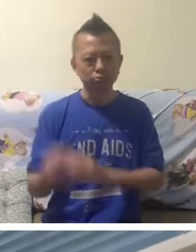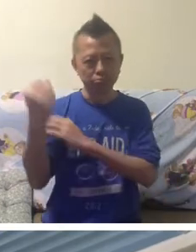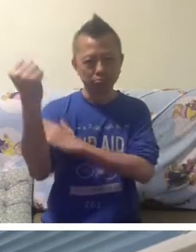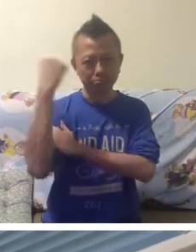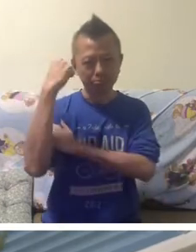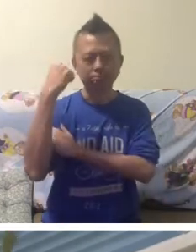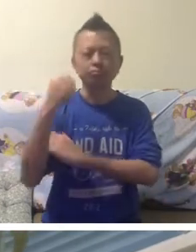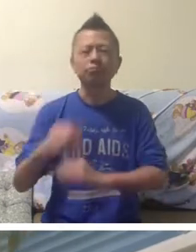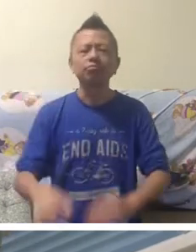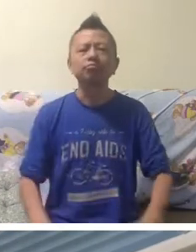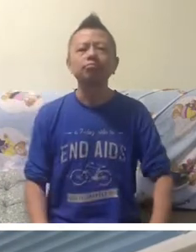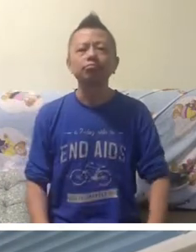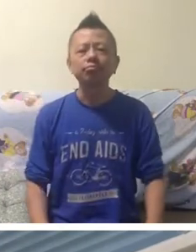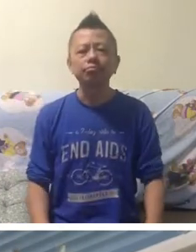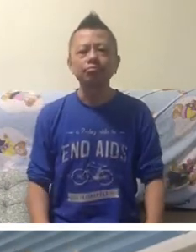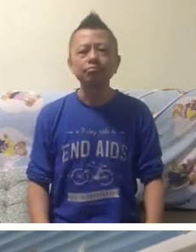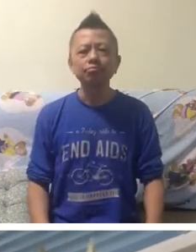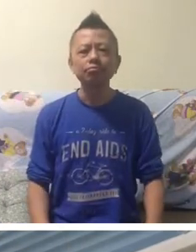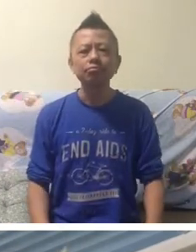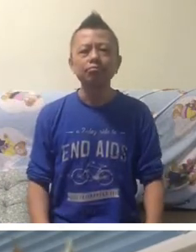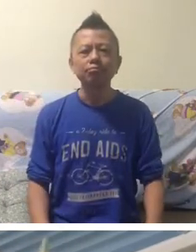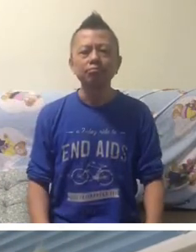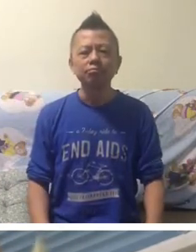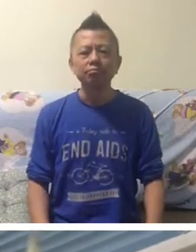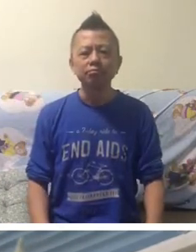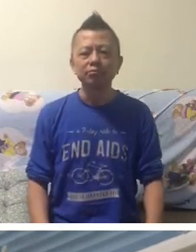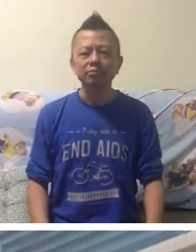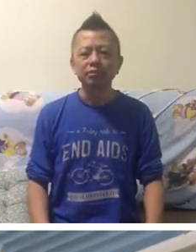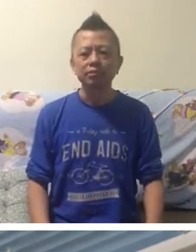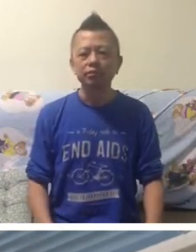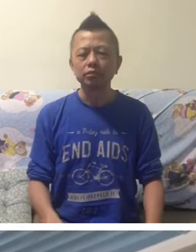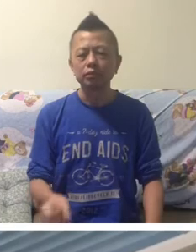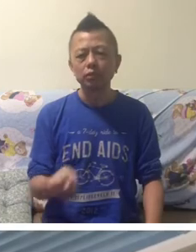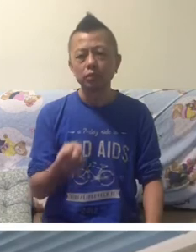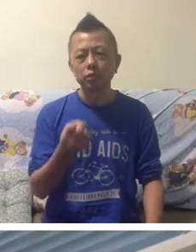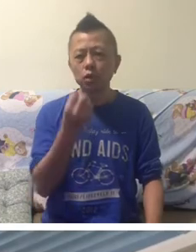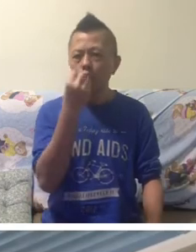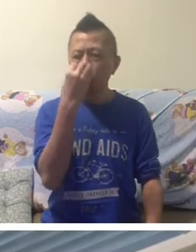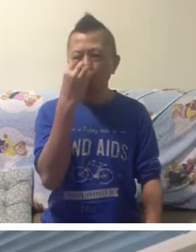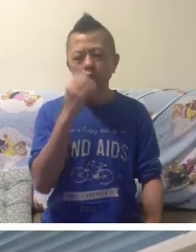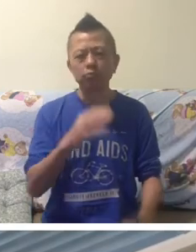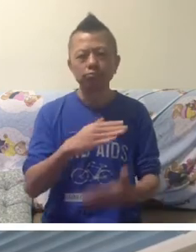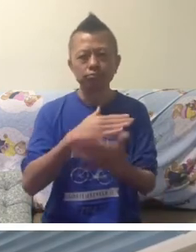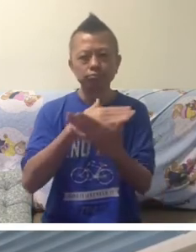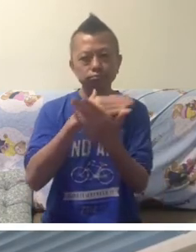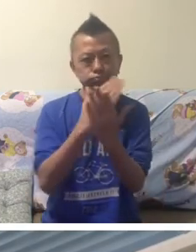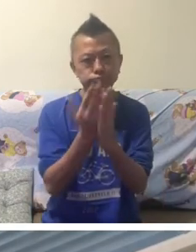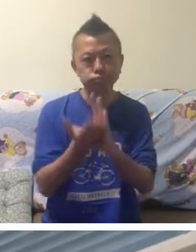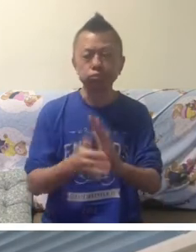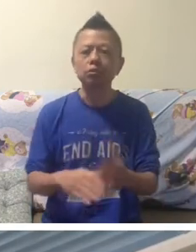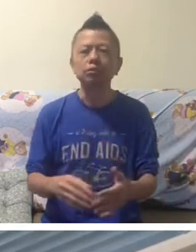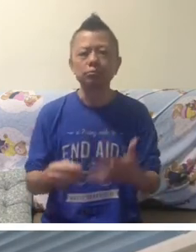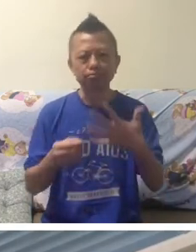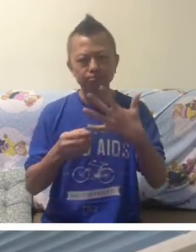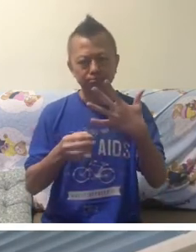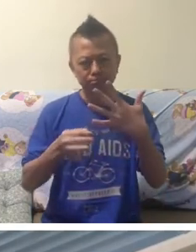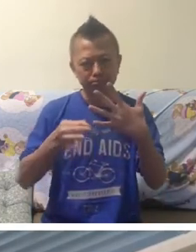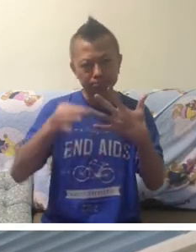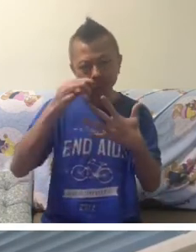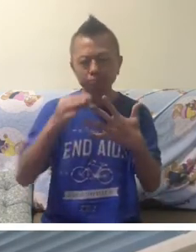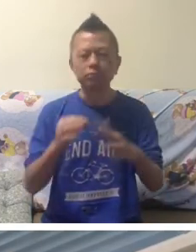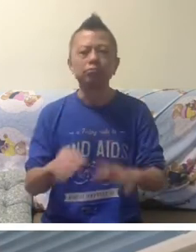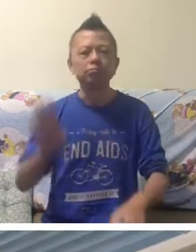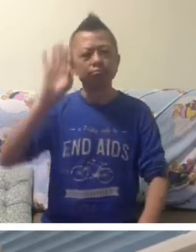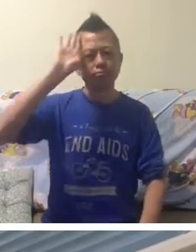a strong animal. So hopefully this year will be